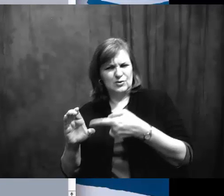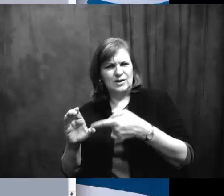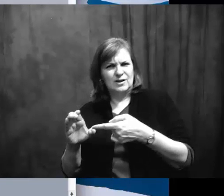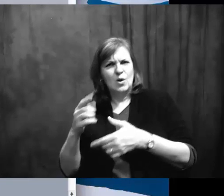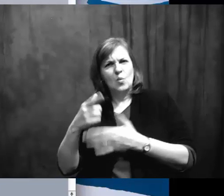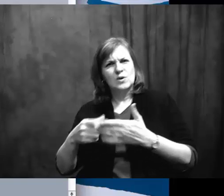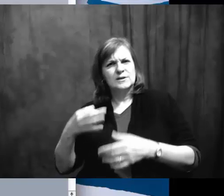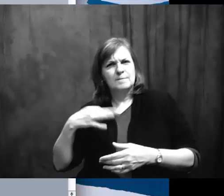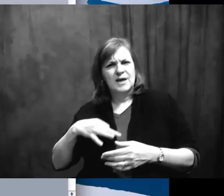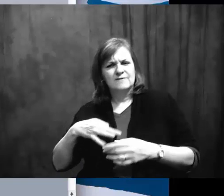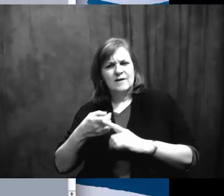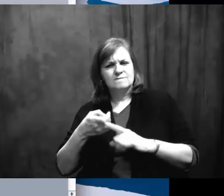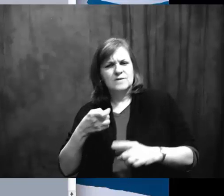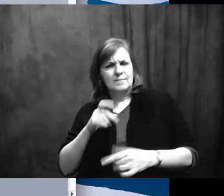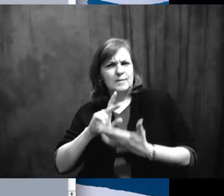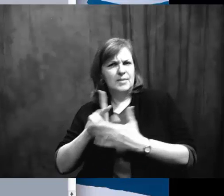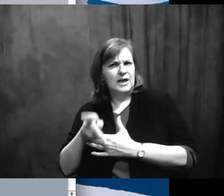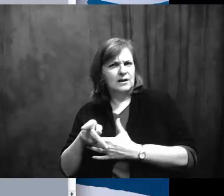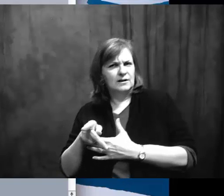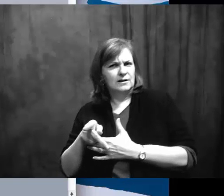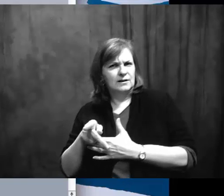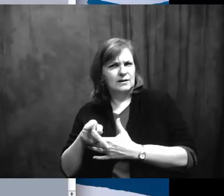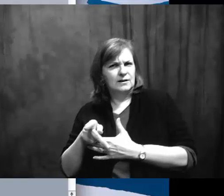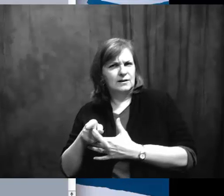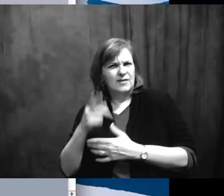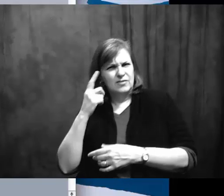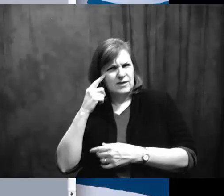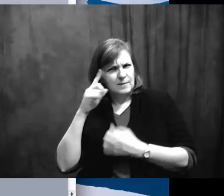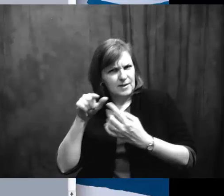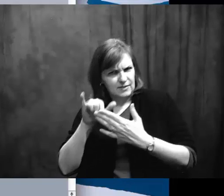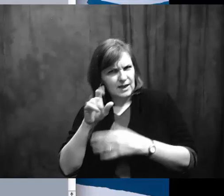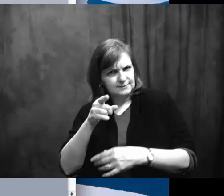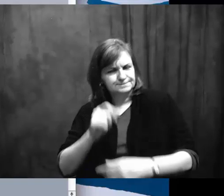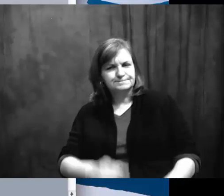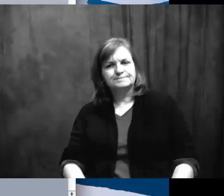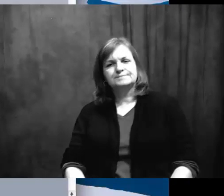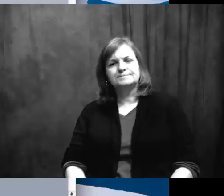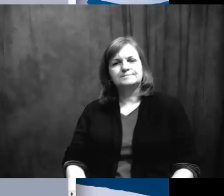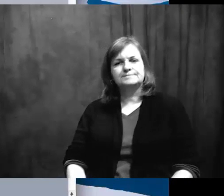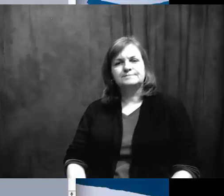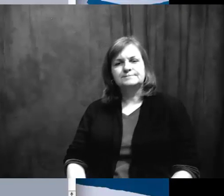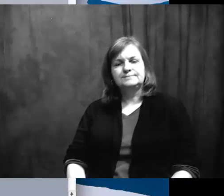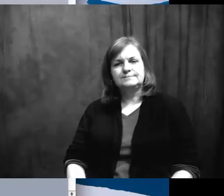the bacteria getting from the plant? Think about it.